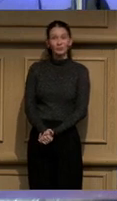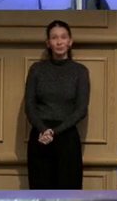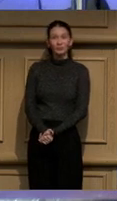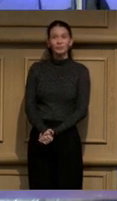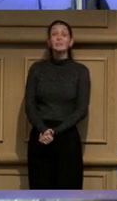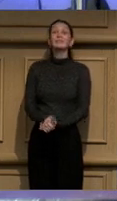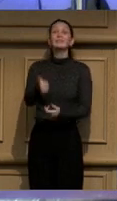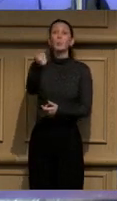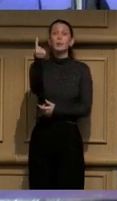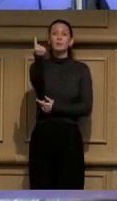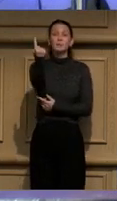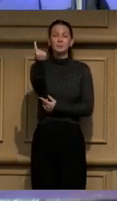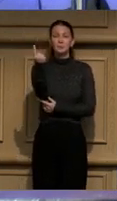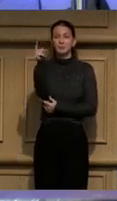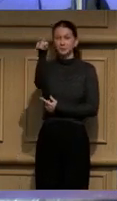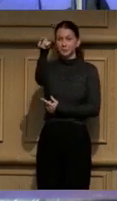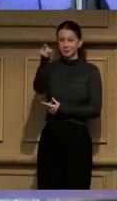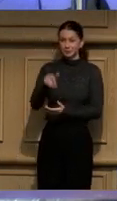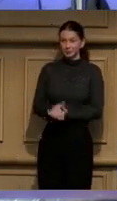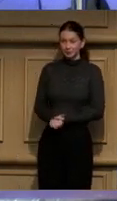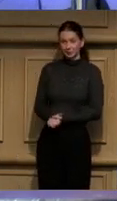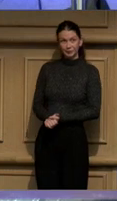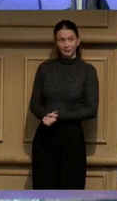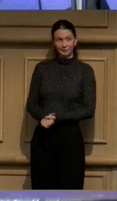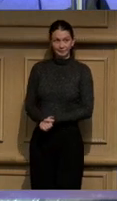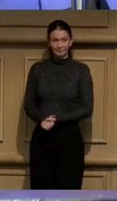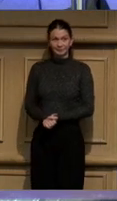Oh, yes, we have one. Ooh, or maybe two.